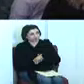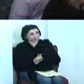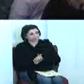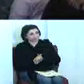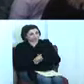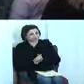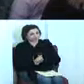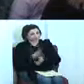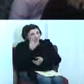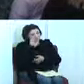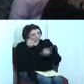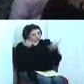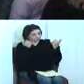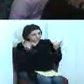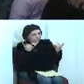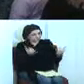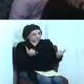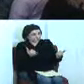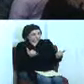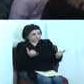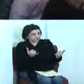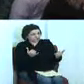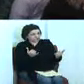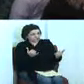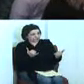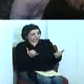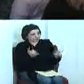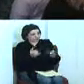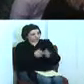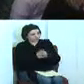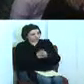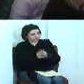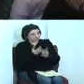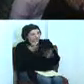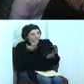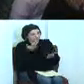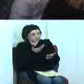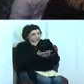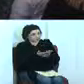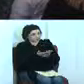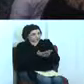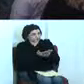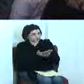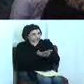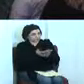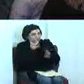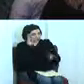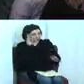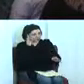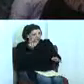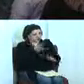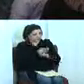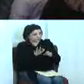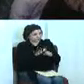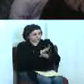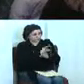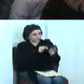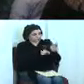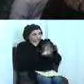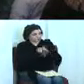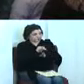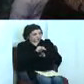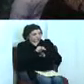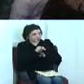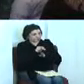So God, at this time we're proving to you, God, our faithfulness by